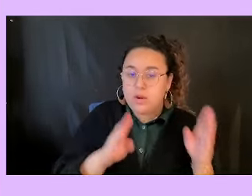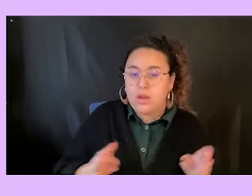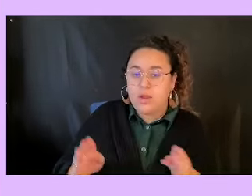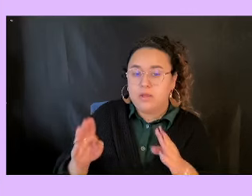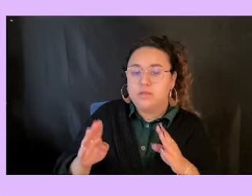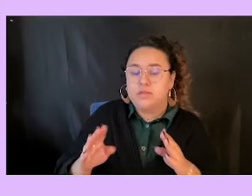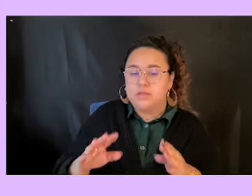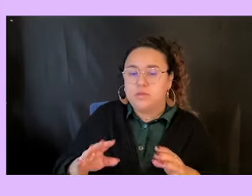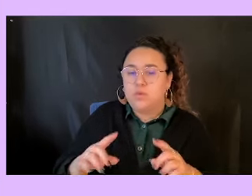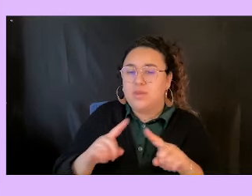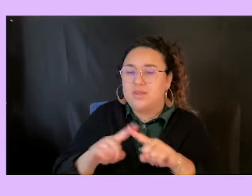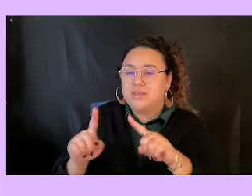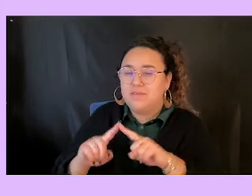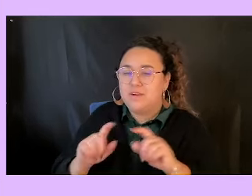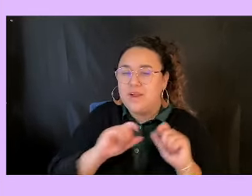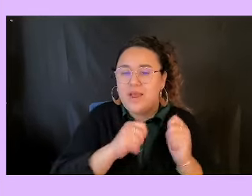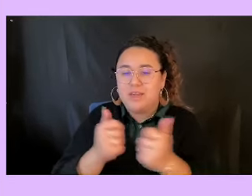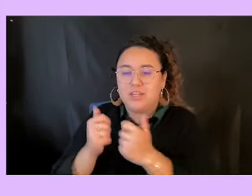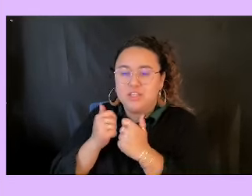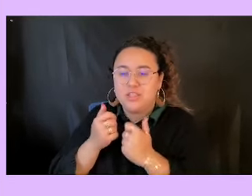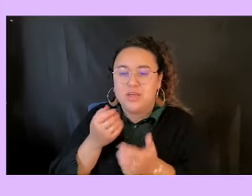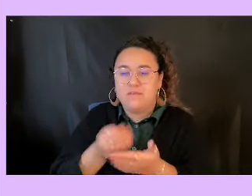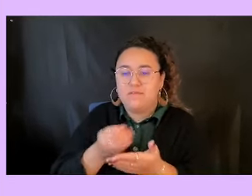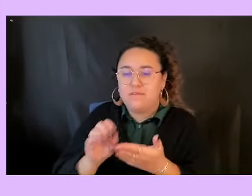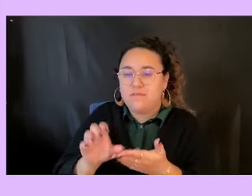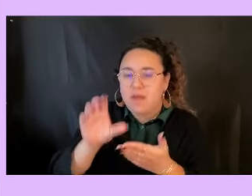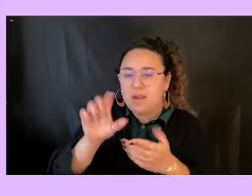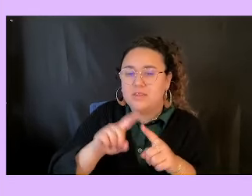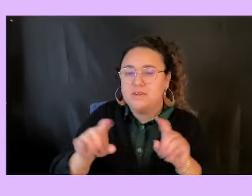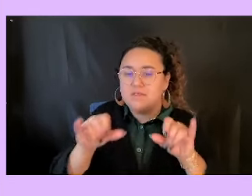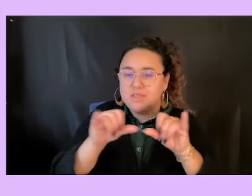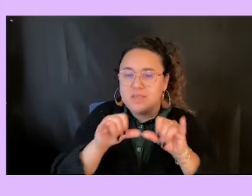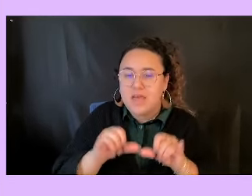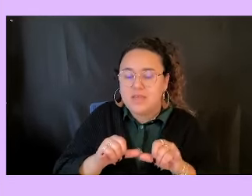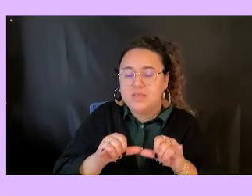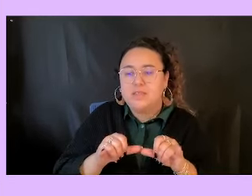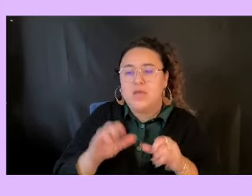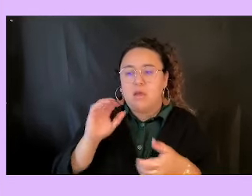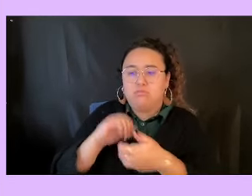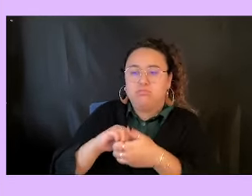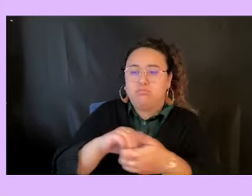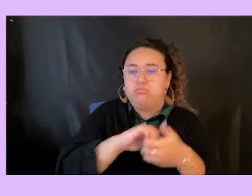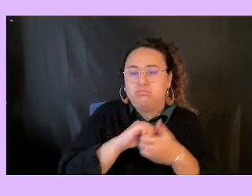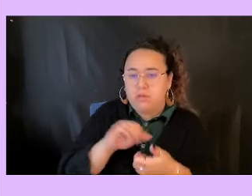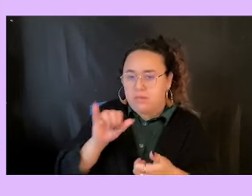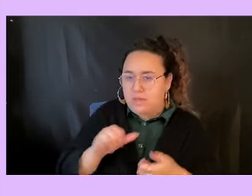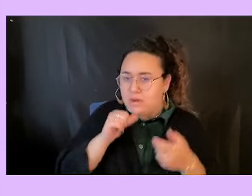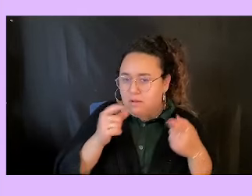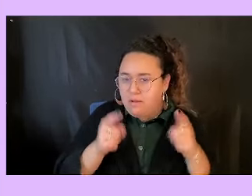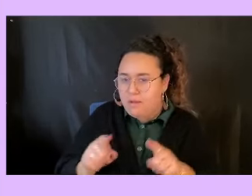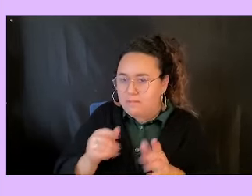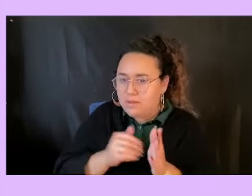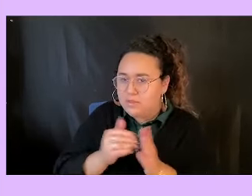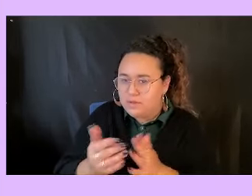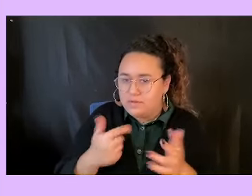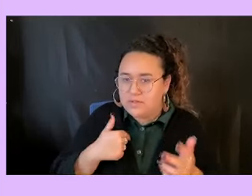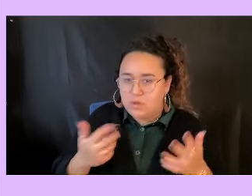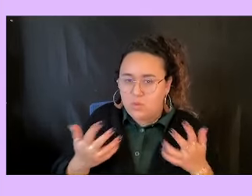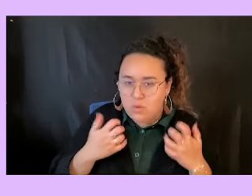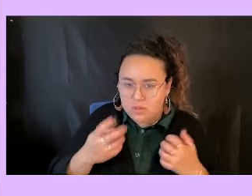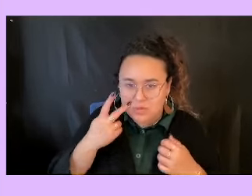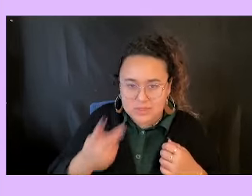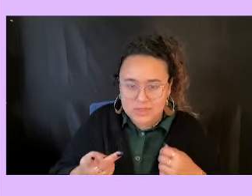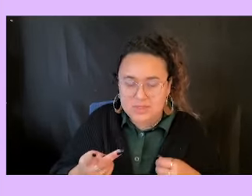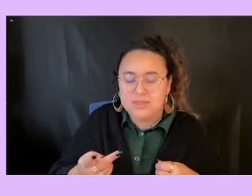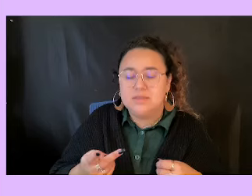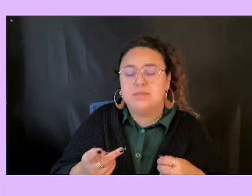city agencies and funders and what have you and across scale, that still doesn't happen as often as I would love to see it happen.